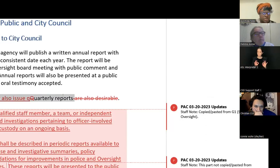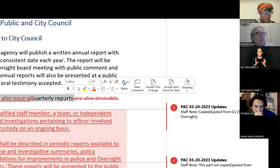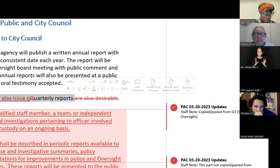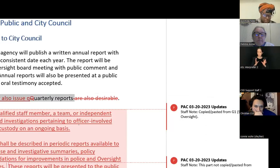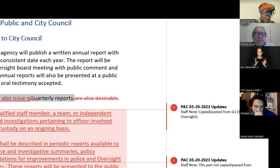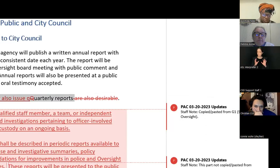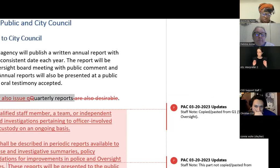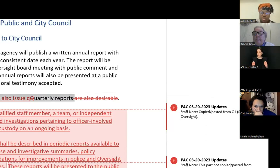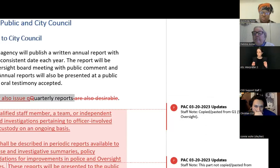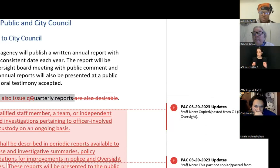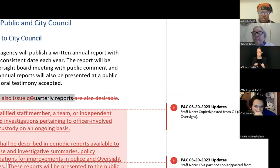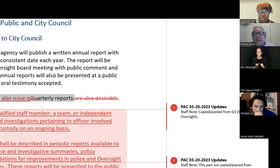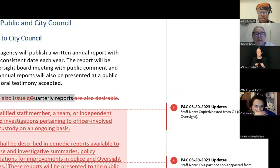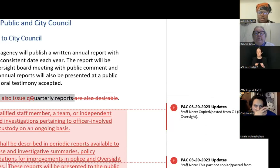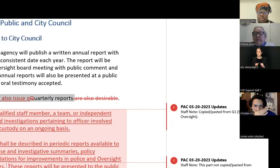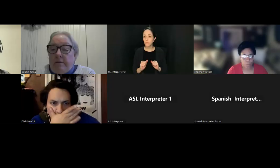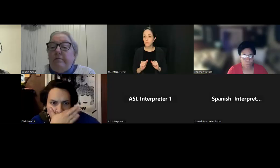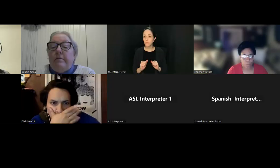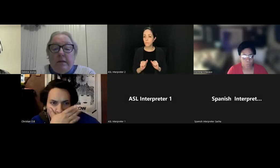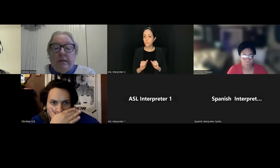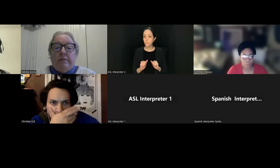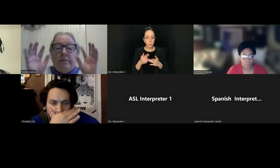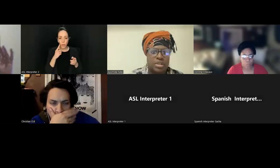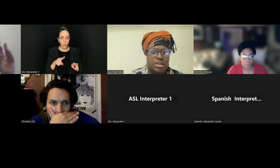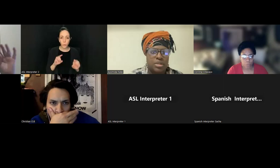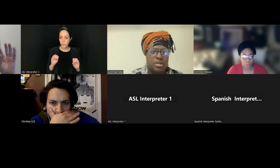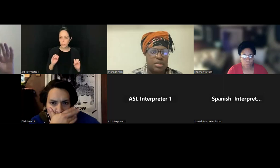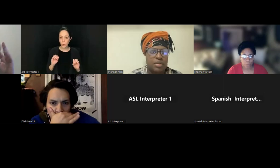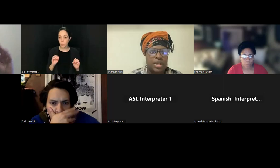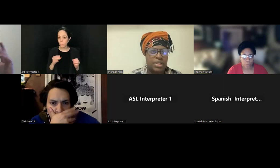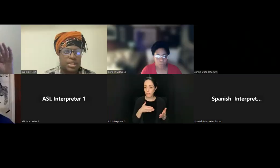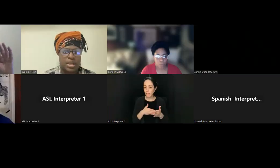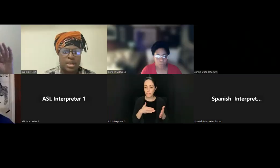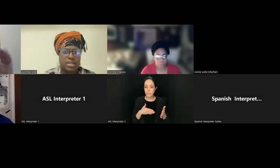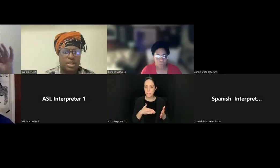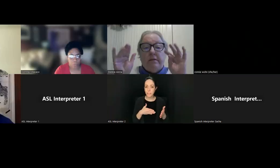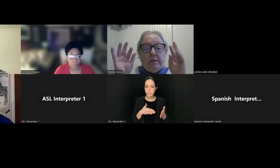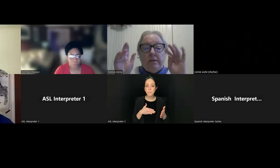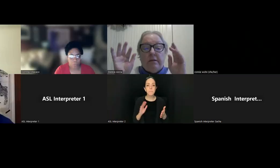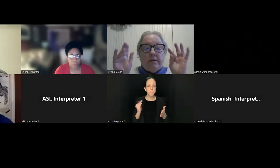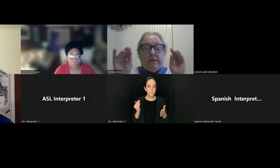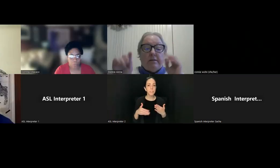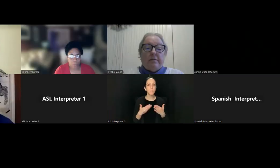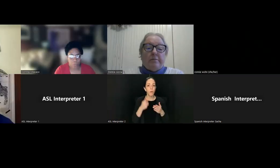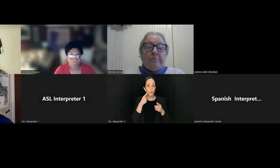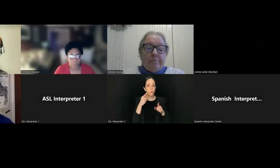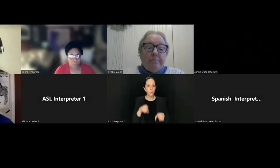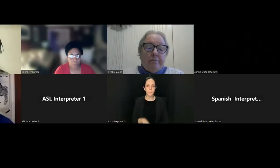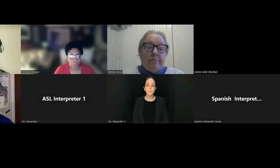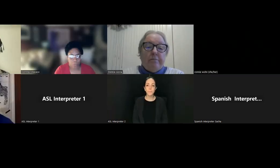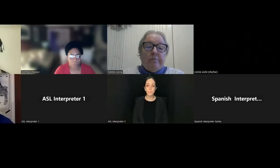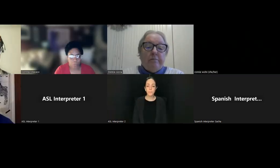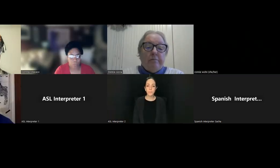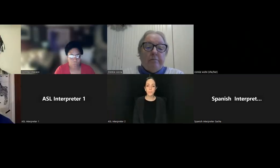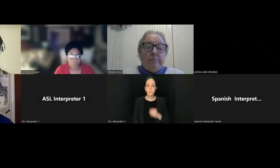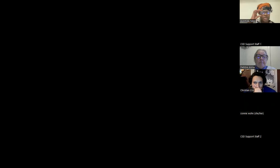Okay, is there general agreement of this particular track change? Yes. Yes, yes. Okay, great.